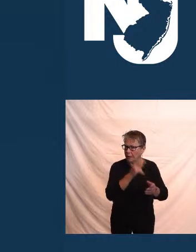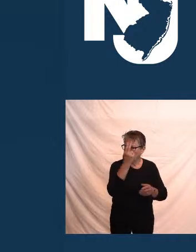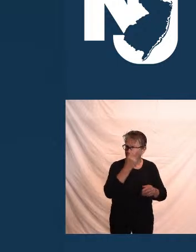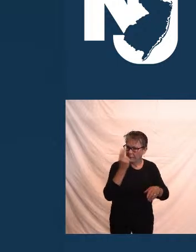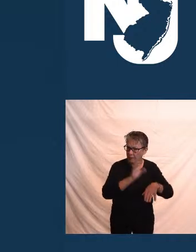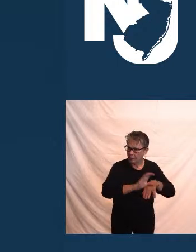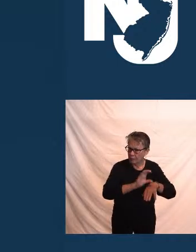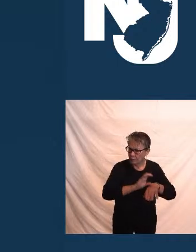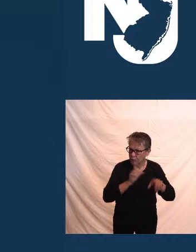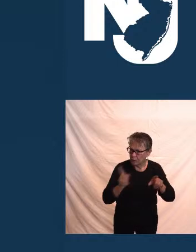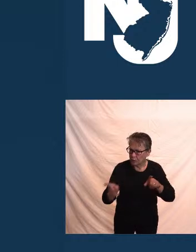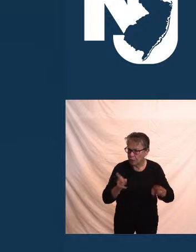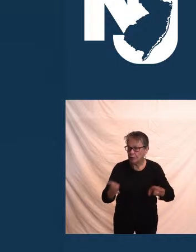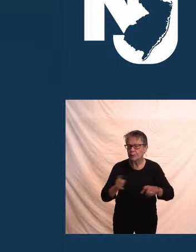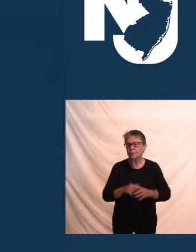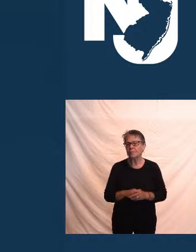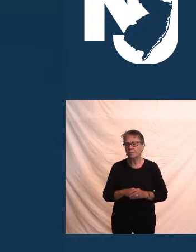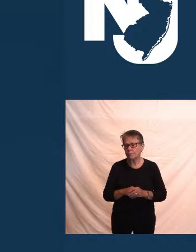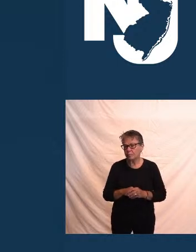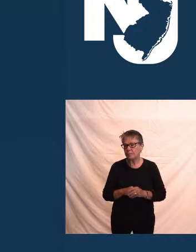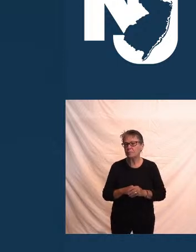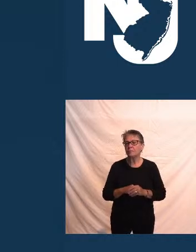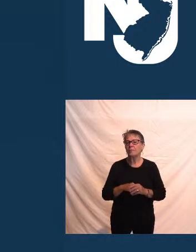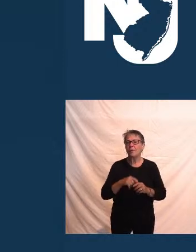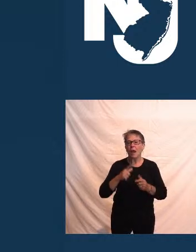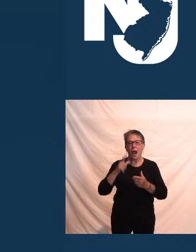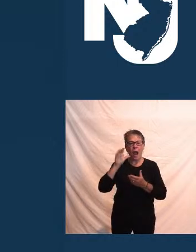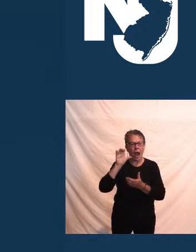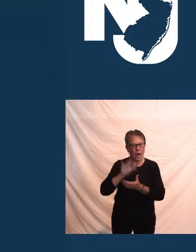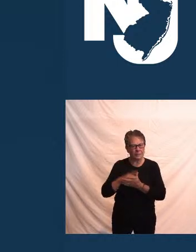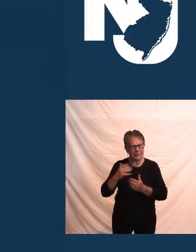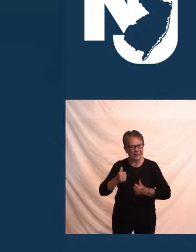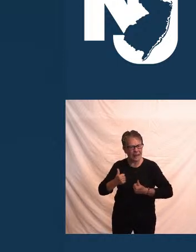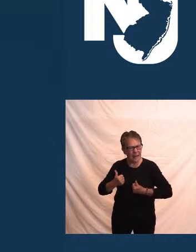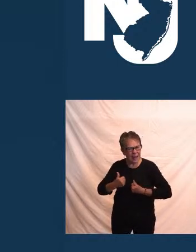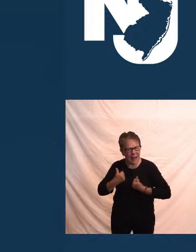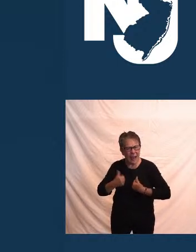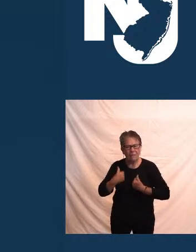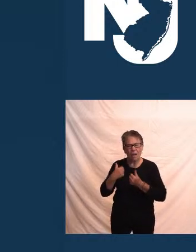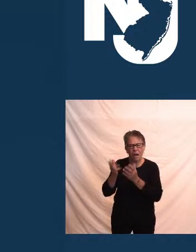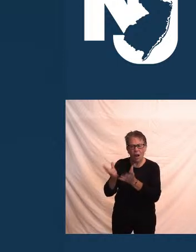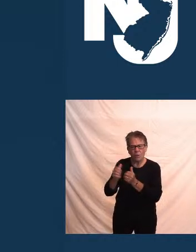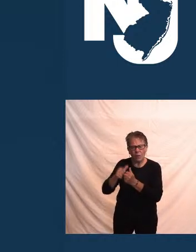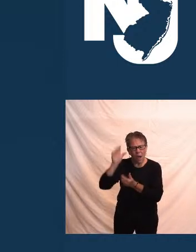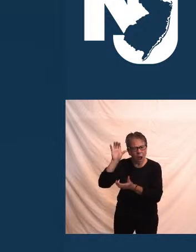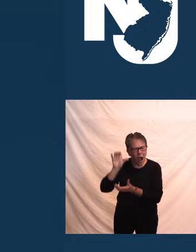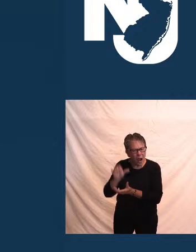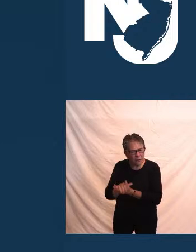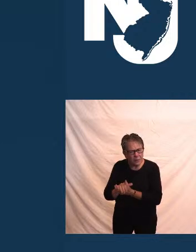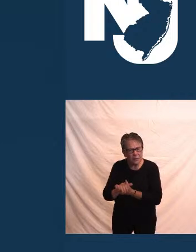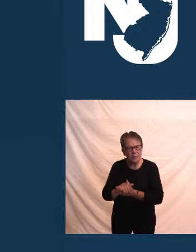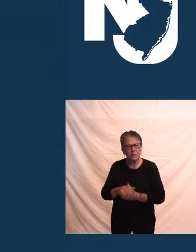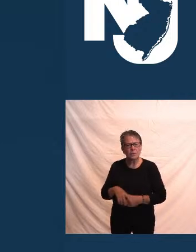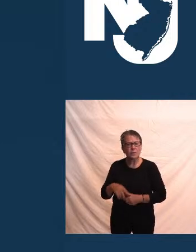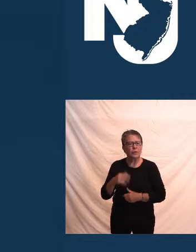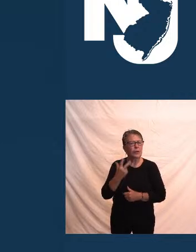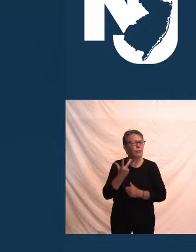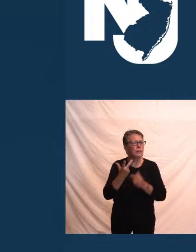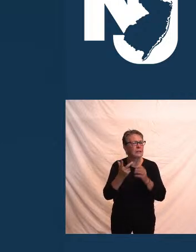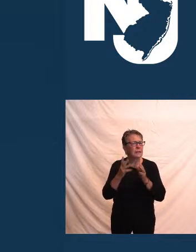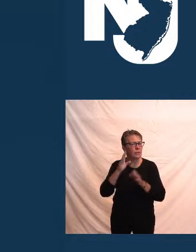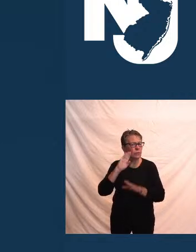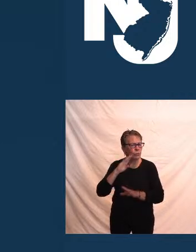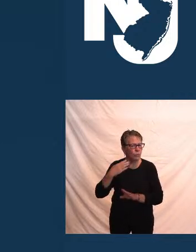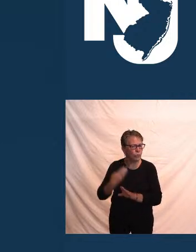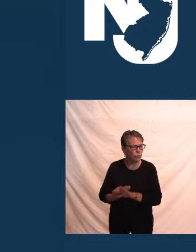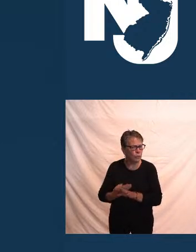her husband, Ken, with whom I had the great honor of speaking on Friday, as well as her 3 daughters, Kristen, Caitlin, and Carrie, and Kristen's husband,